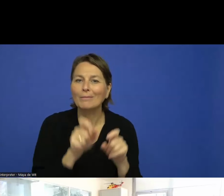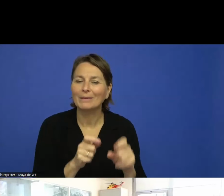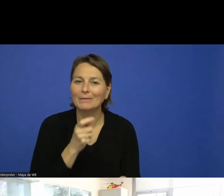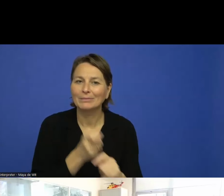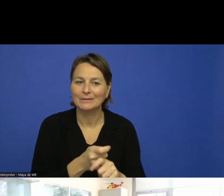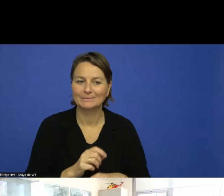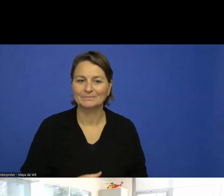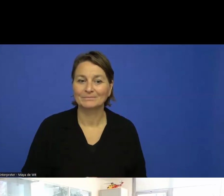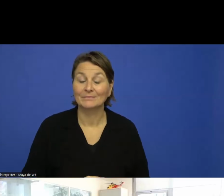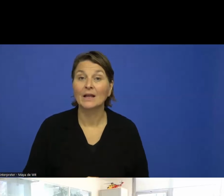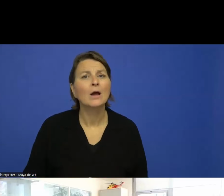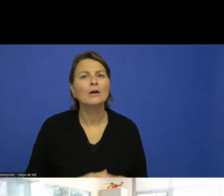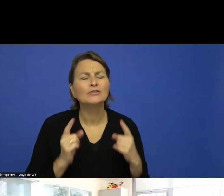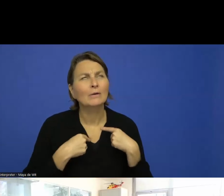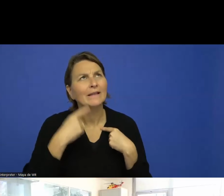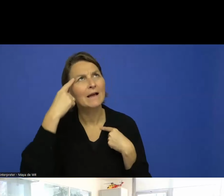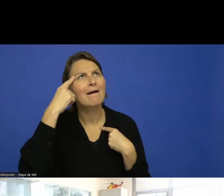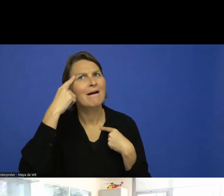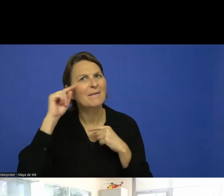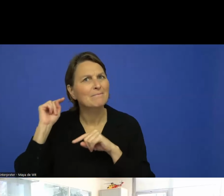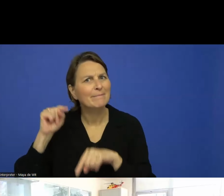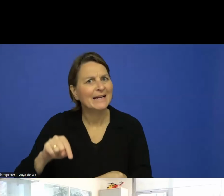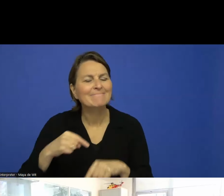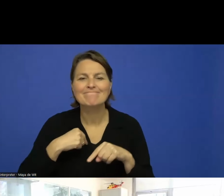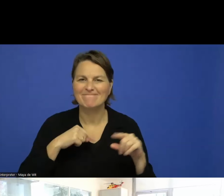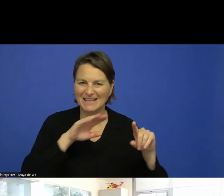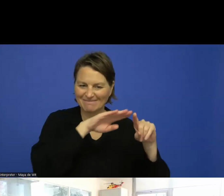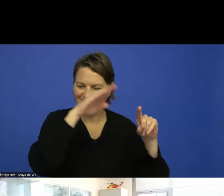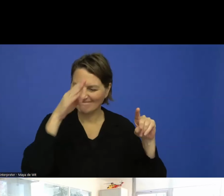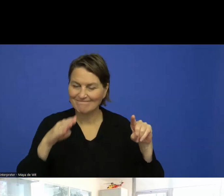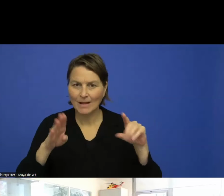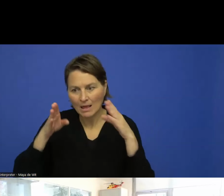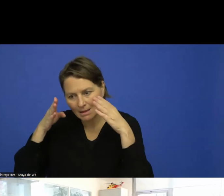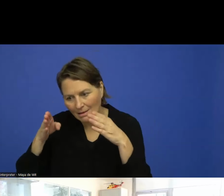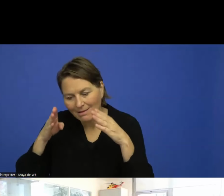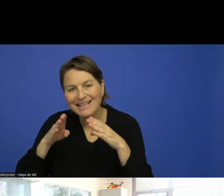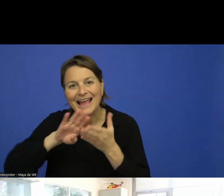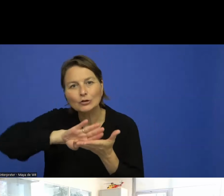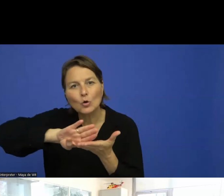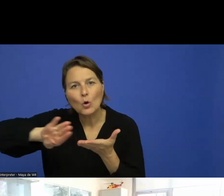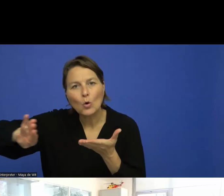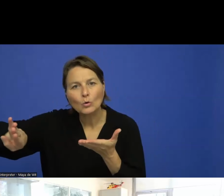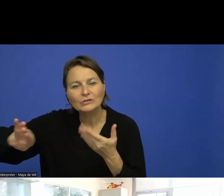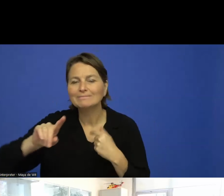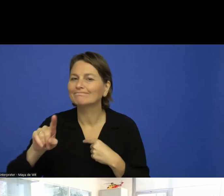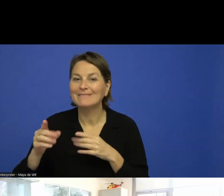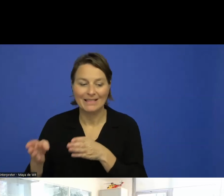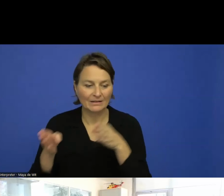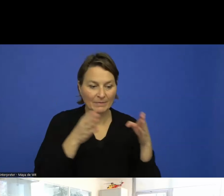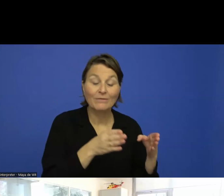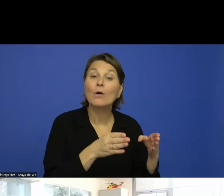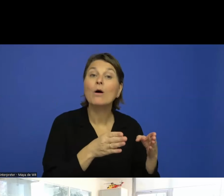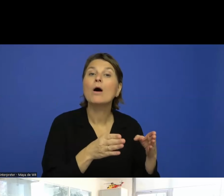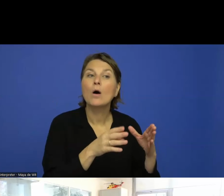about exclusion. When we see the things that might lead to exclusion, they mirror the things that might make